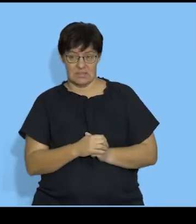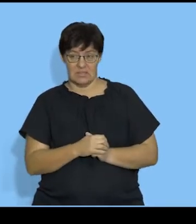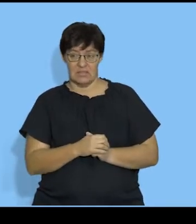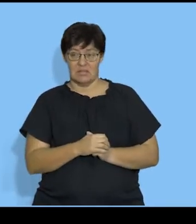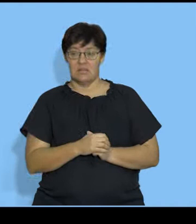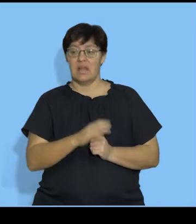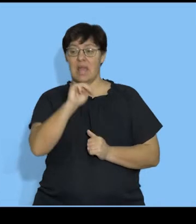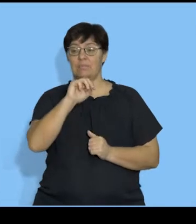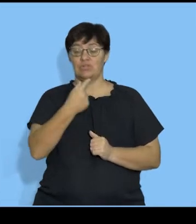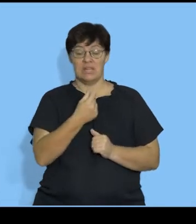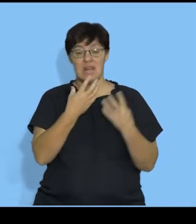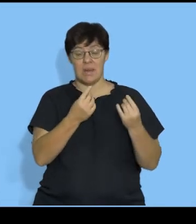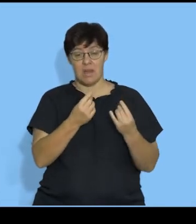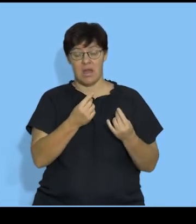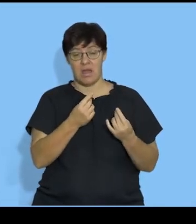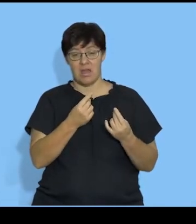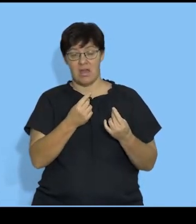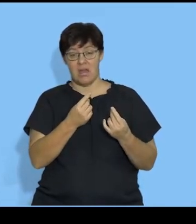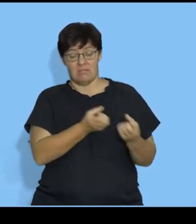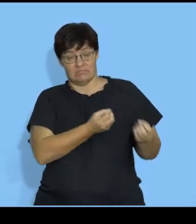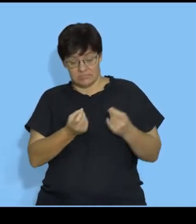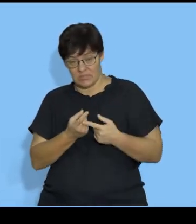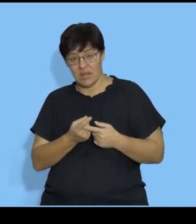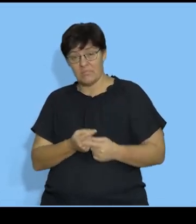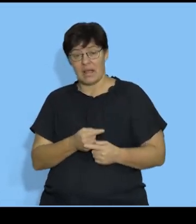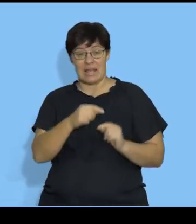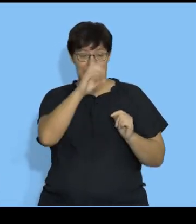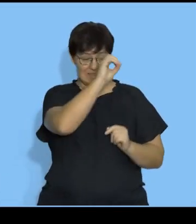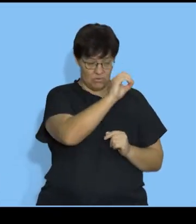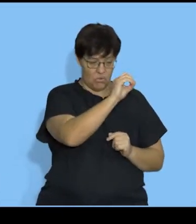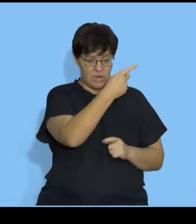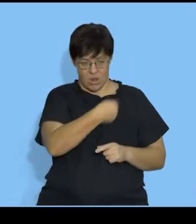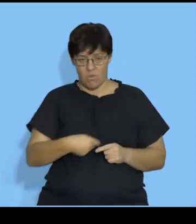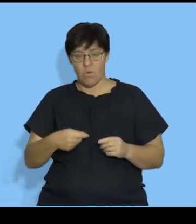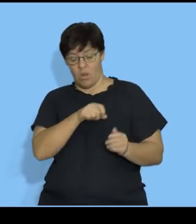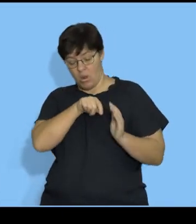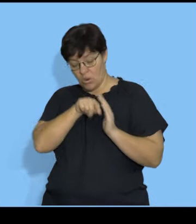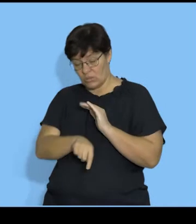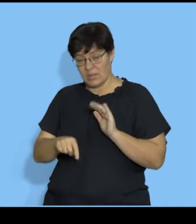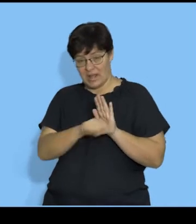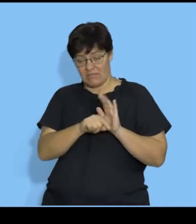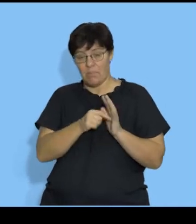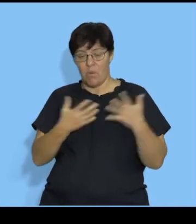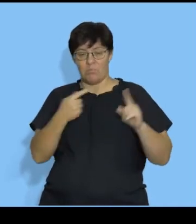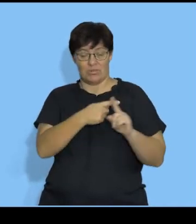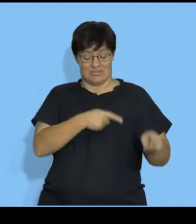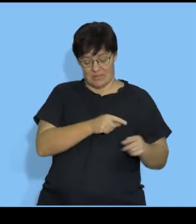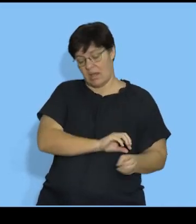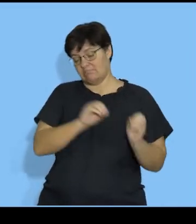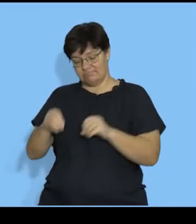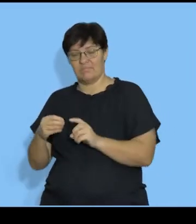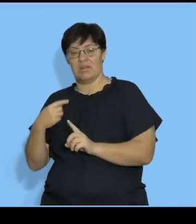magnesium increases from 0 to +2, okay? Now, magnesium loses electrons, all right?